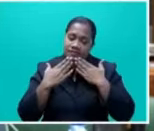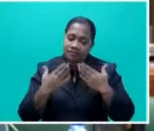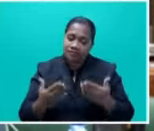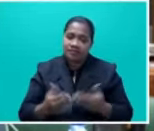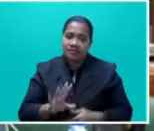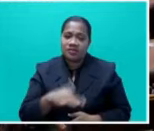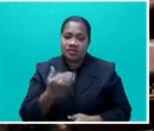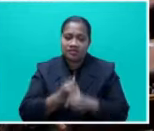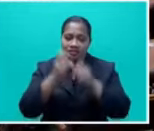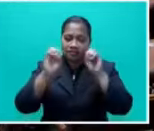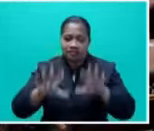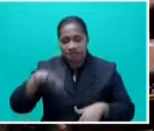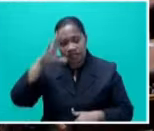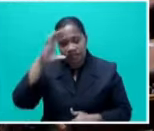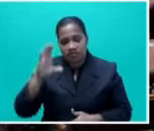nation.